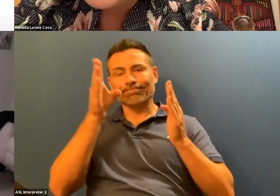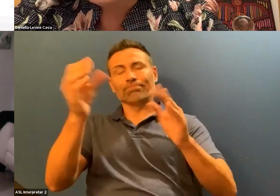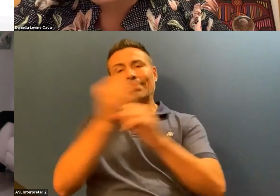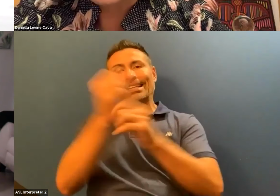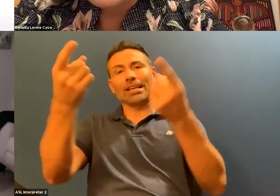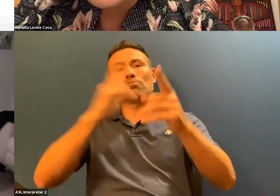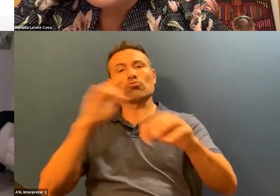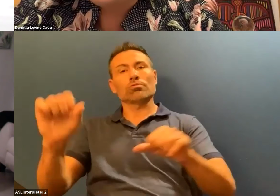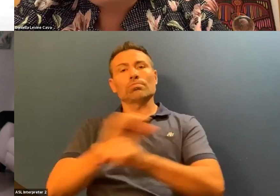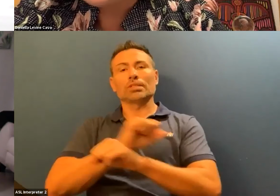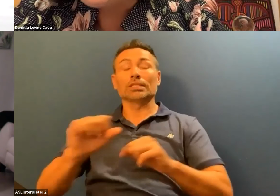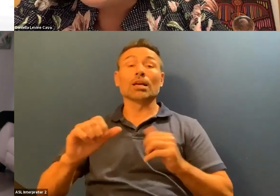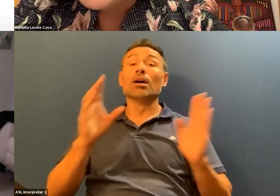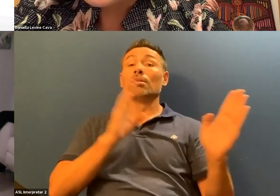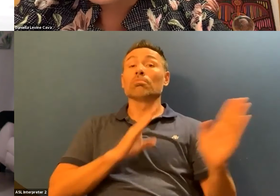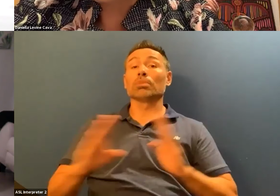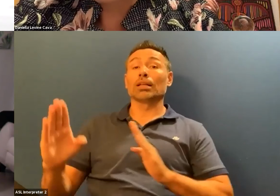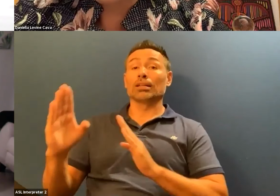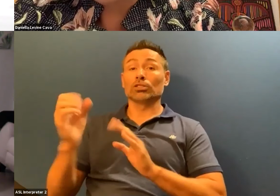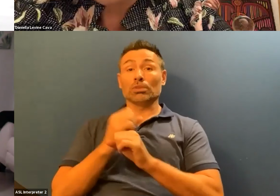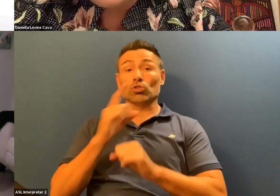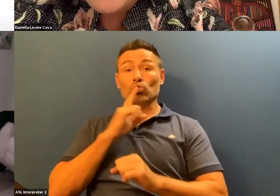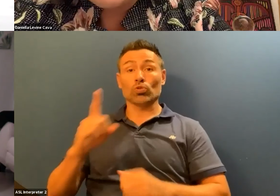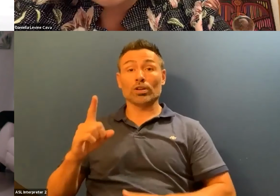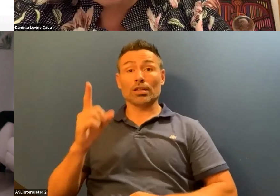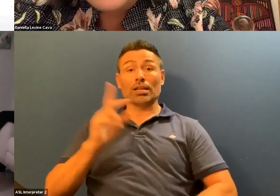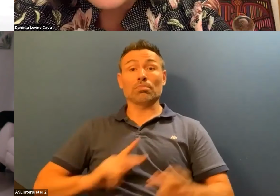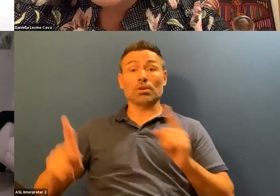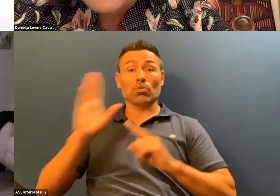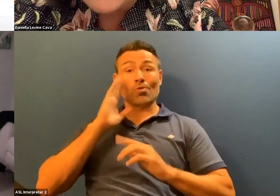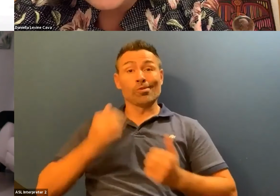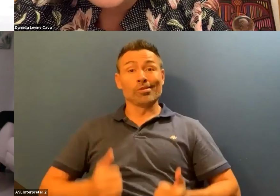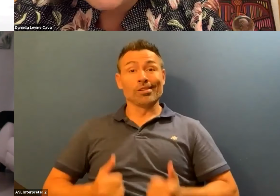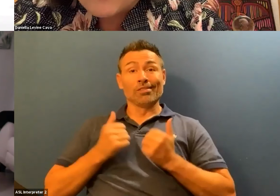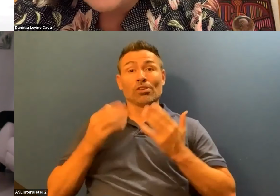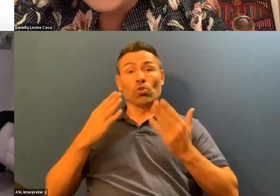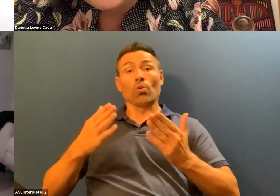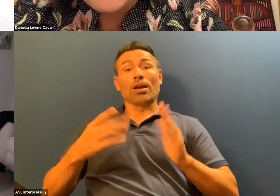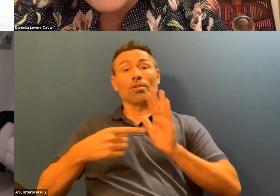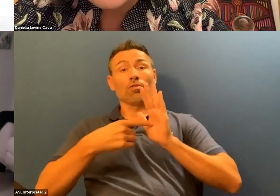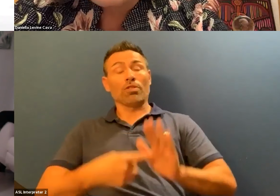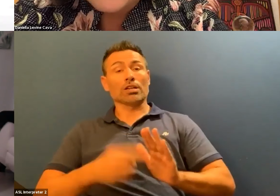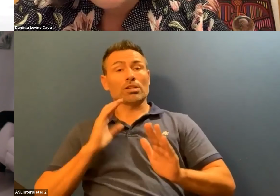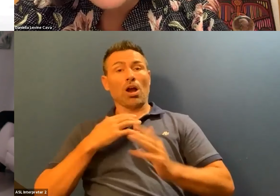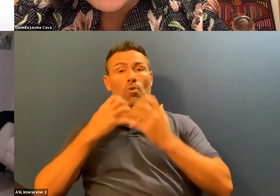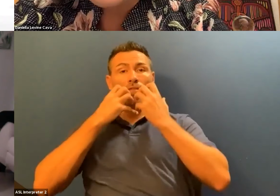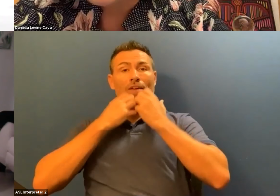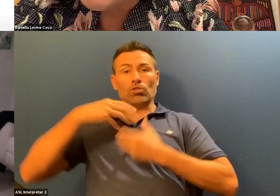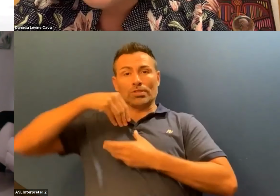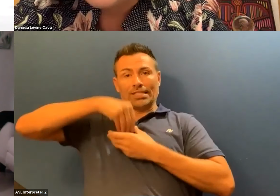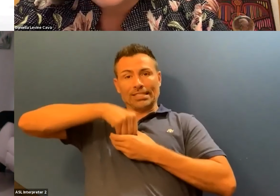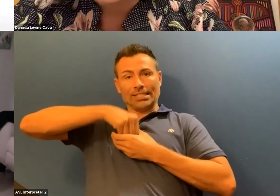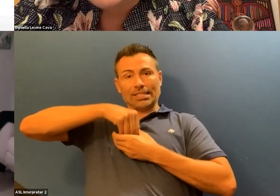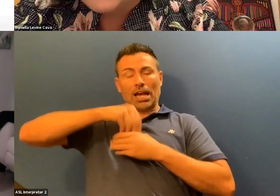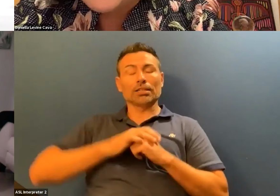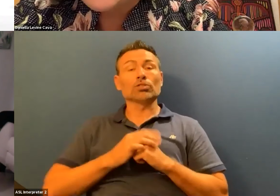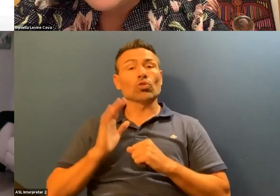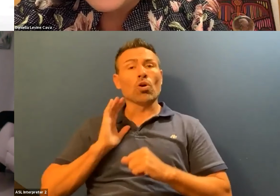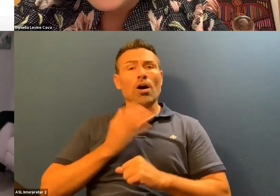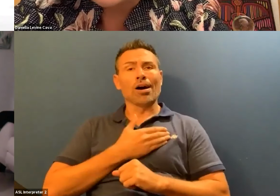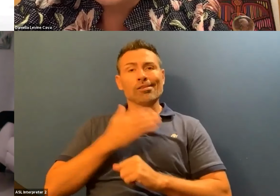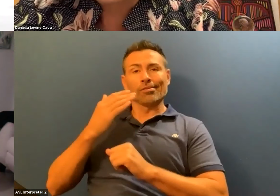ensure that the community will live in the way that reflects the values that we all hold dear. So my vision for our future is